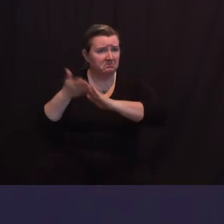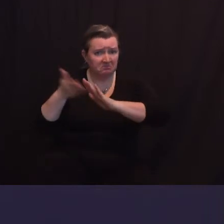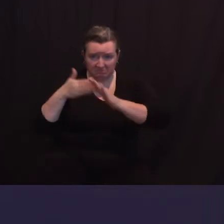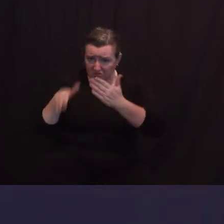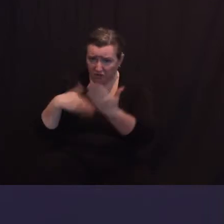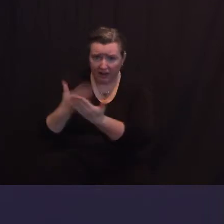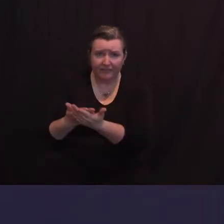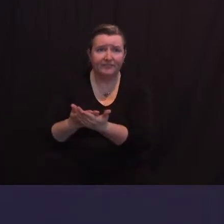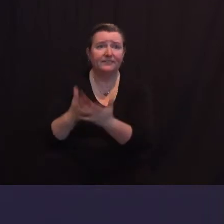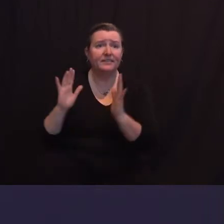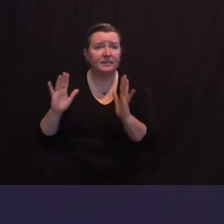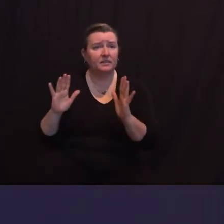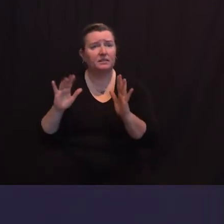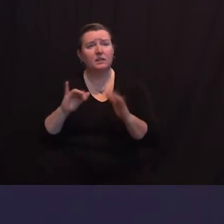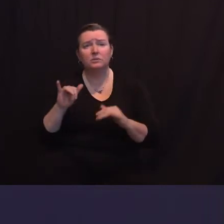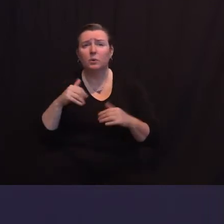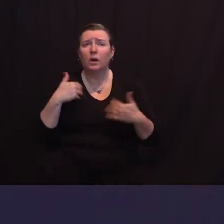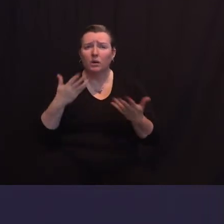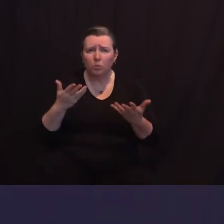is